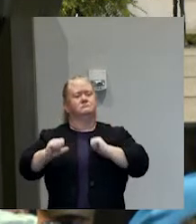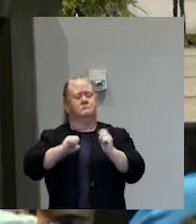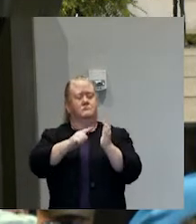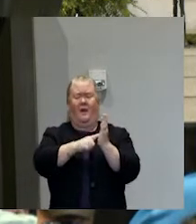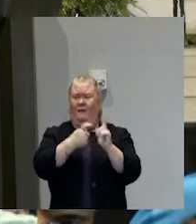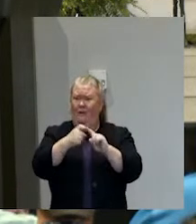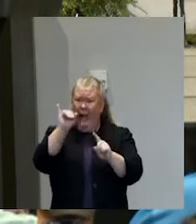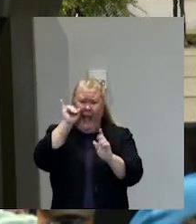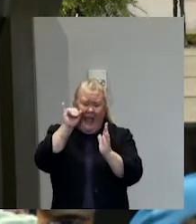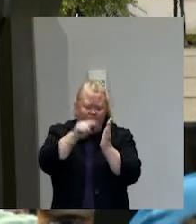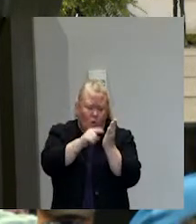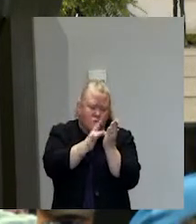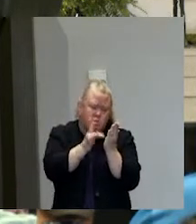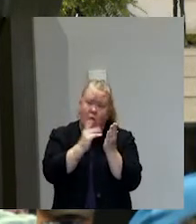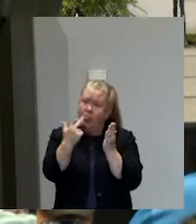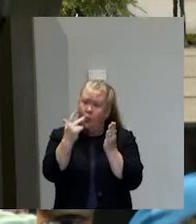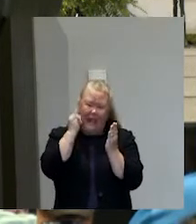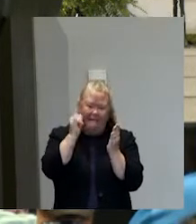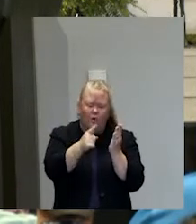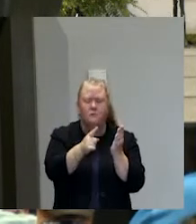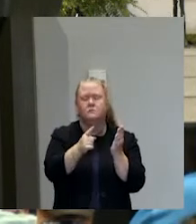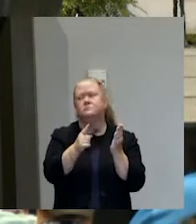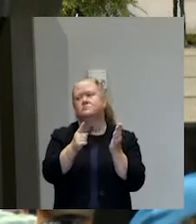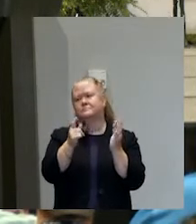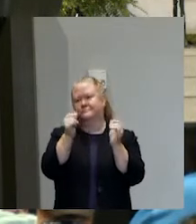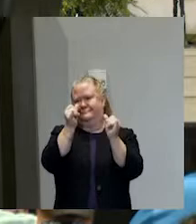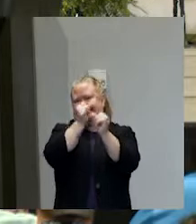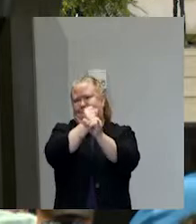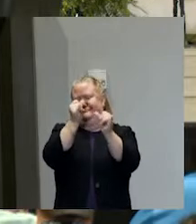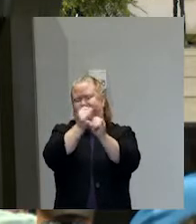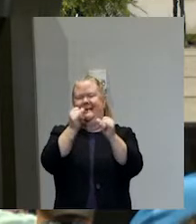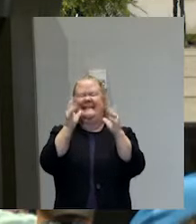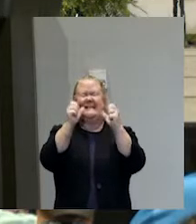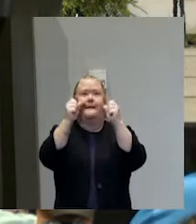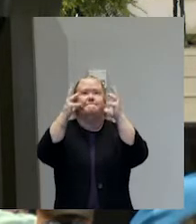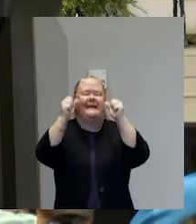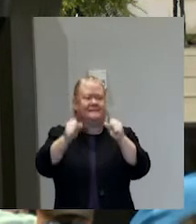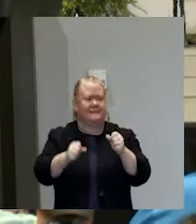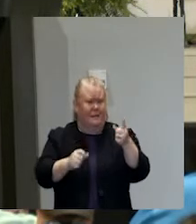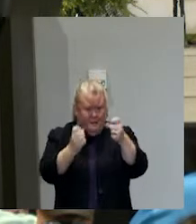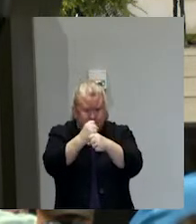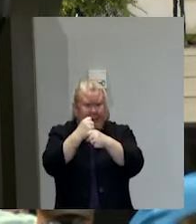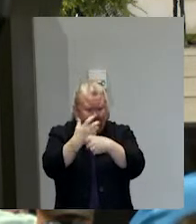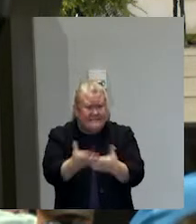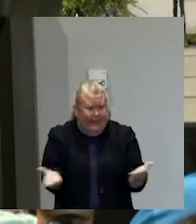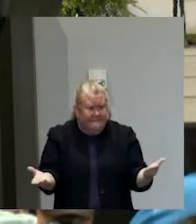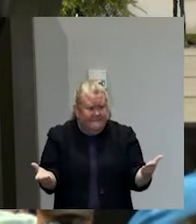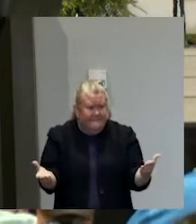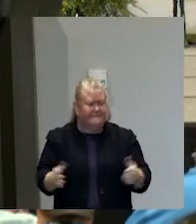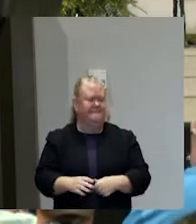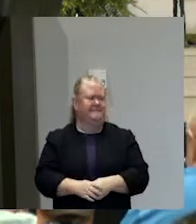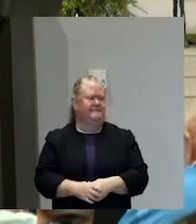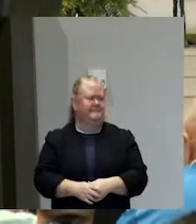just on iPhones, on 3 iPhones, and it looks amazing. So just make stuff.